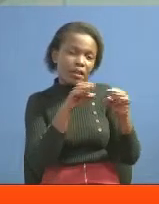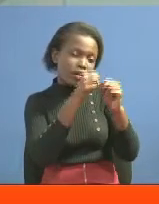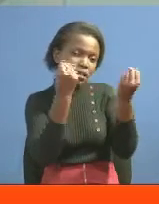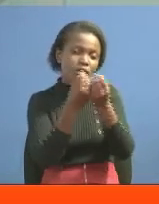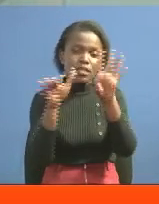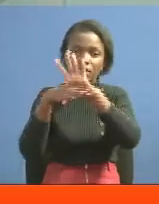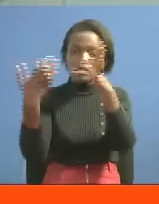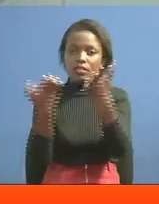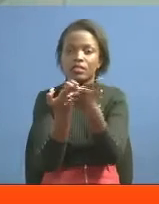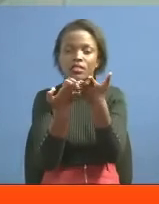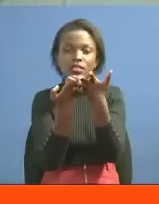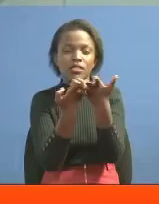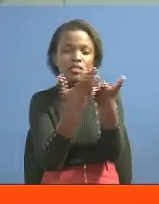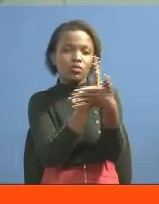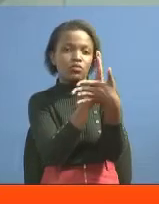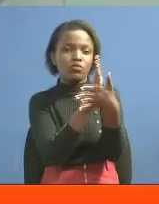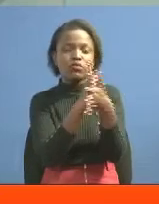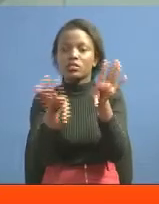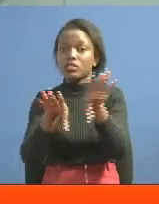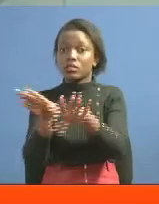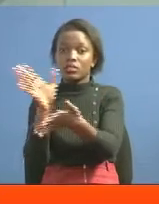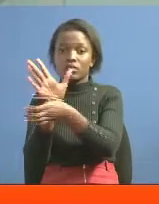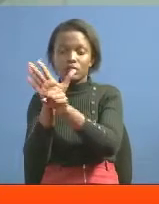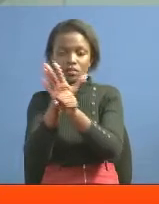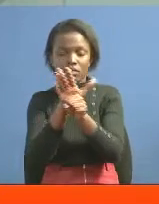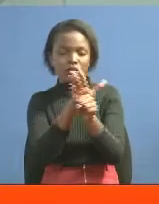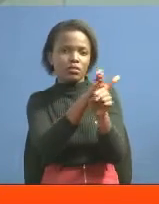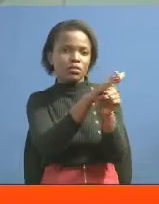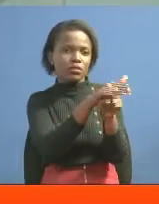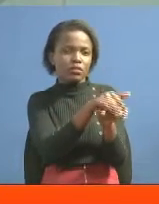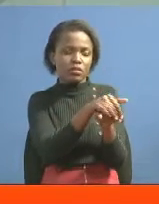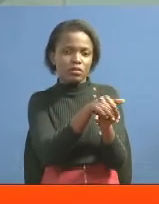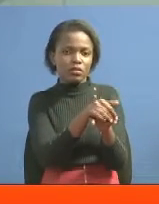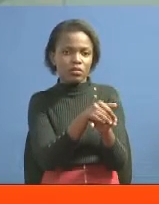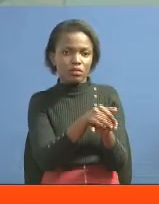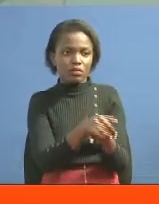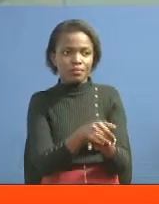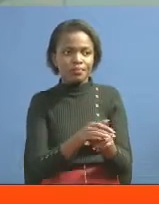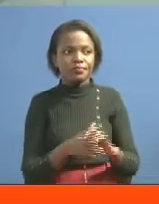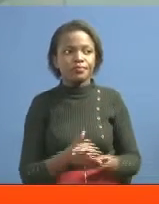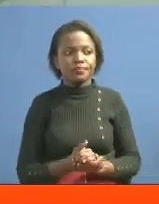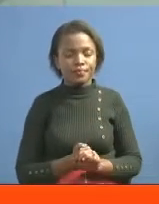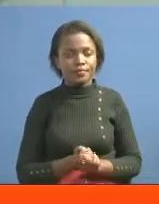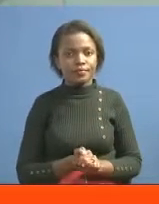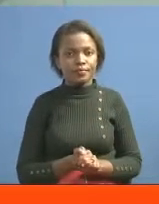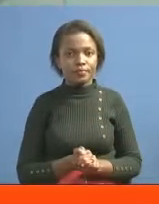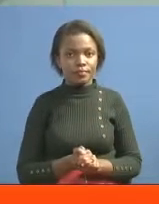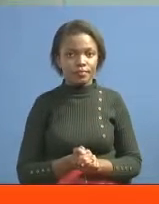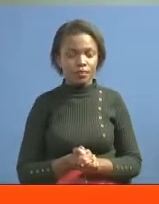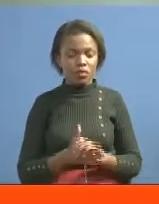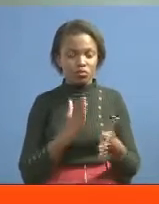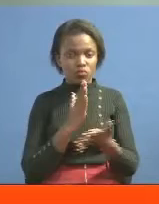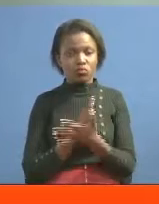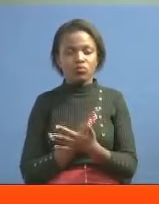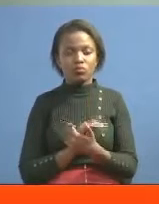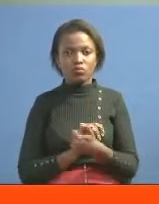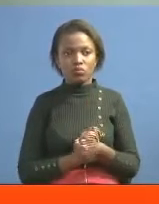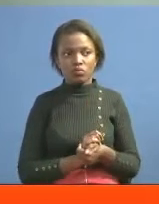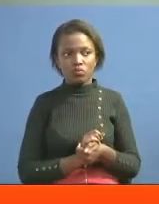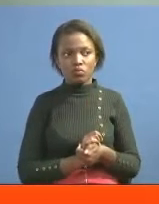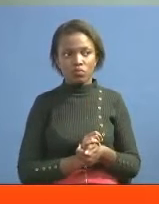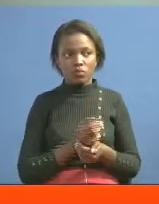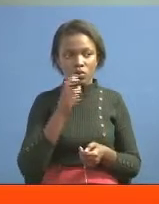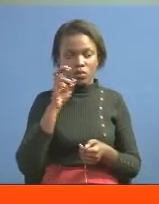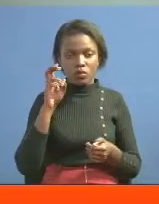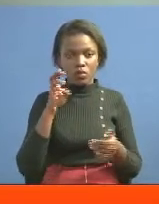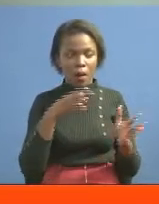sectors in the economy that have really suffered great hits, even alongside tourism and hotel industry. Yeah, definitely. And as we continue to look at